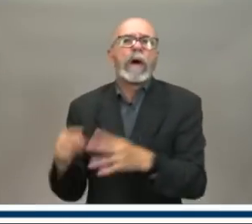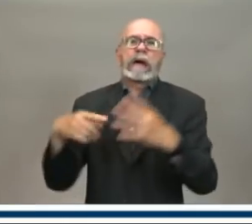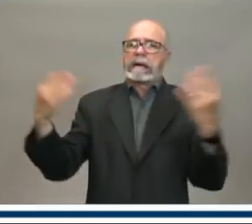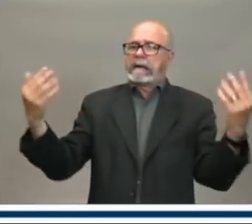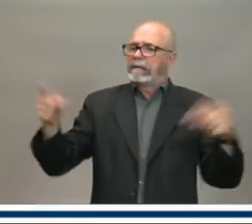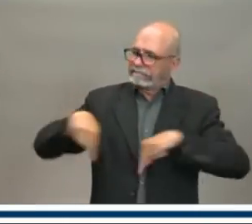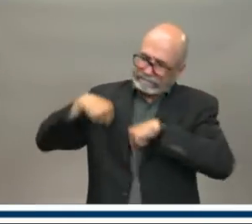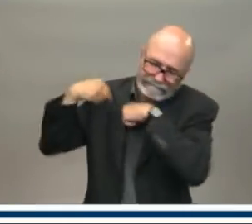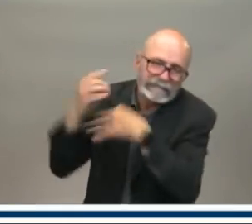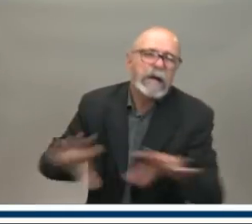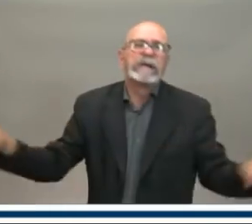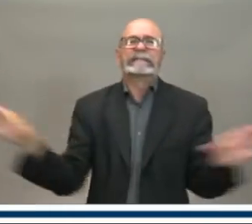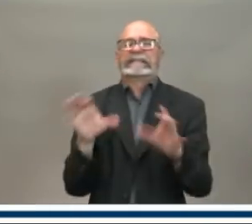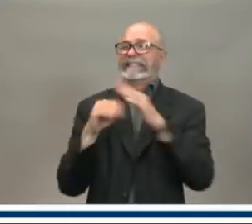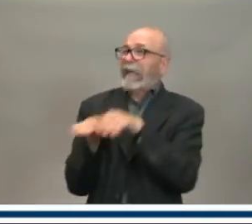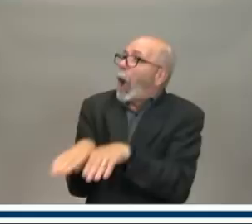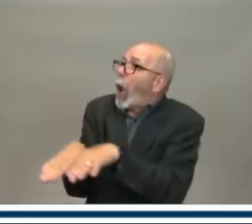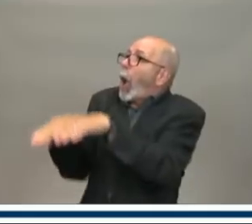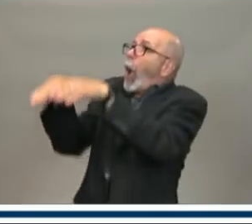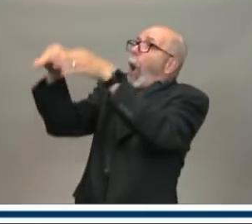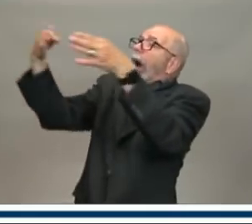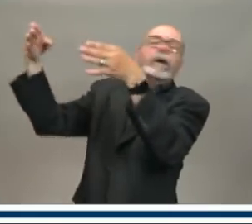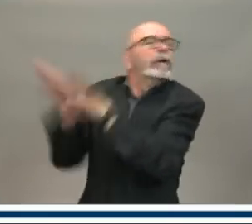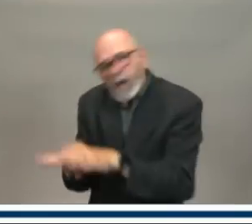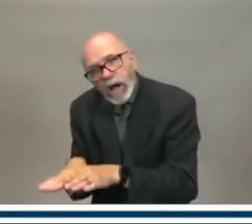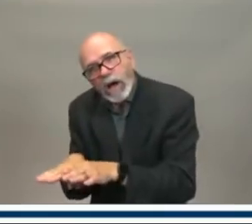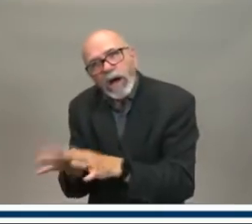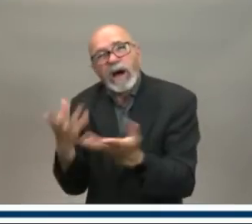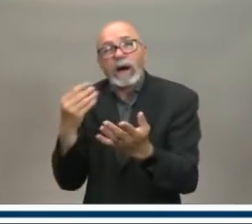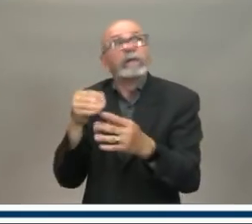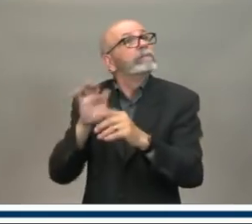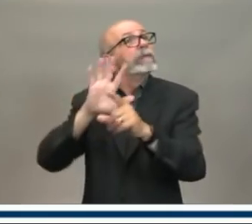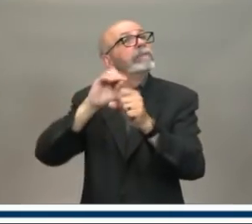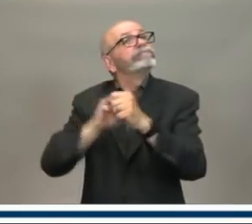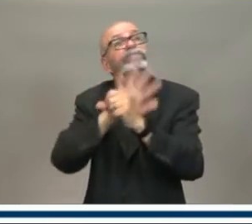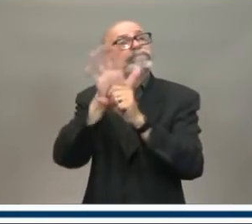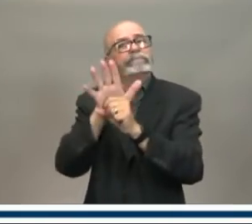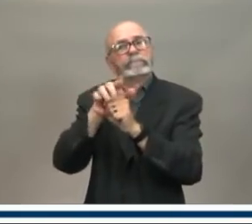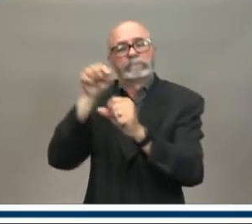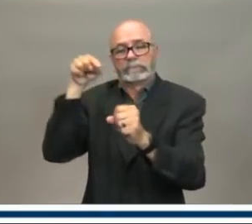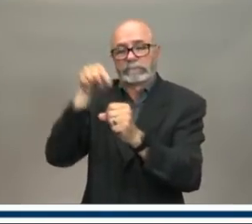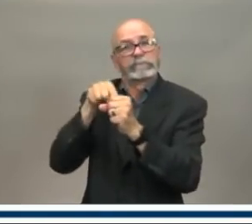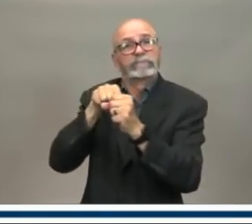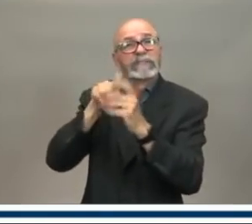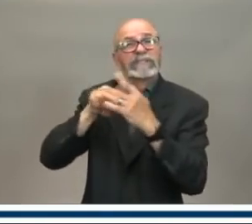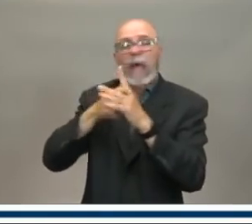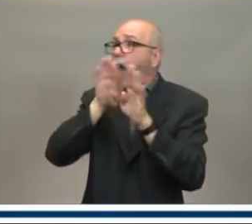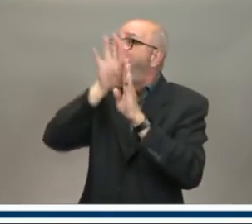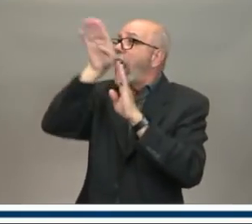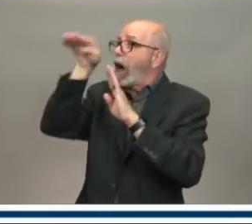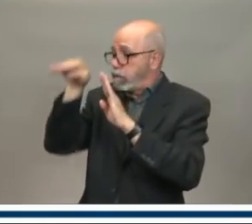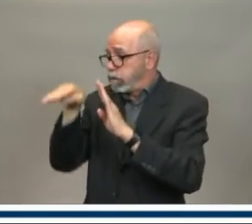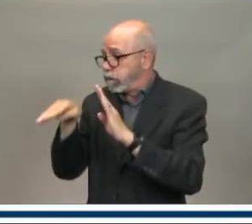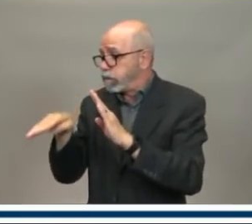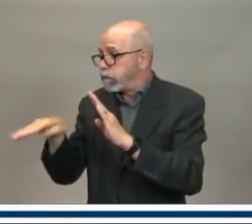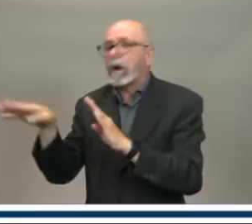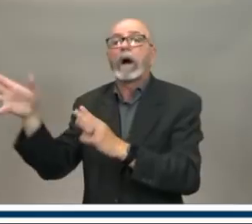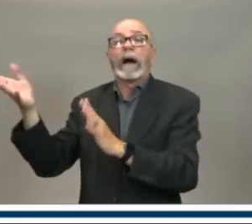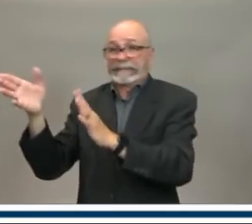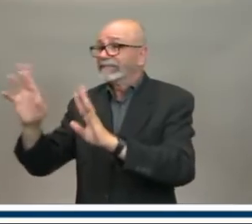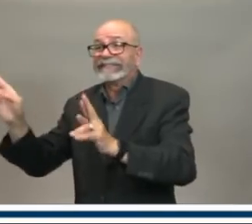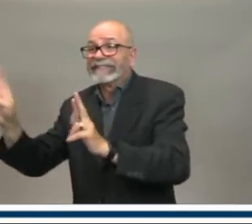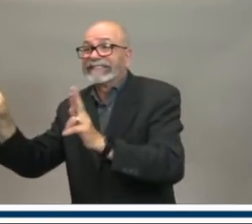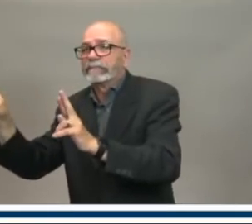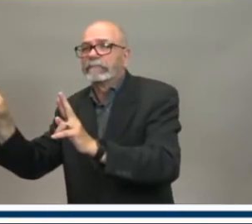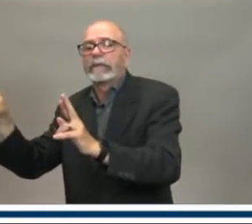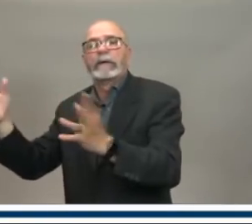to ensure that once we see this virus has been flattened, that those sectors are ready to open. And I want to thank Minister McCullough and the